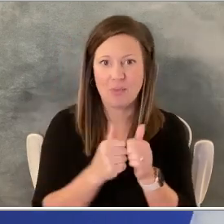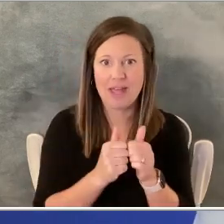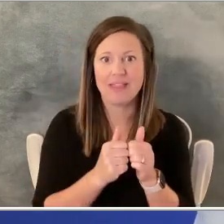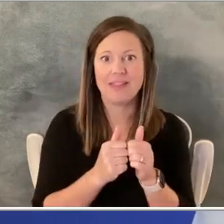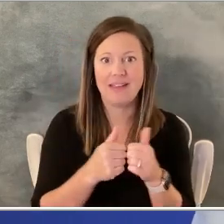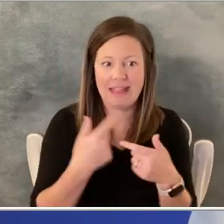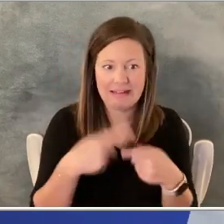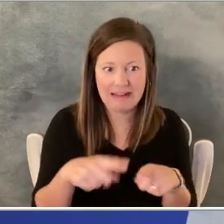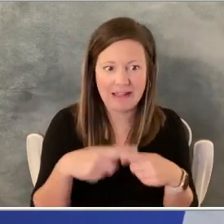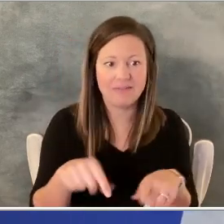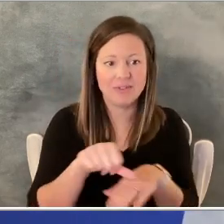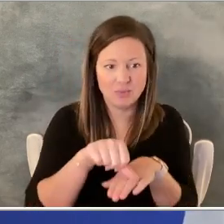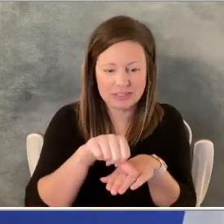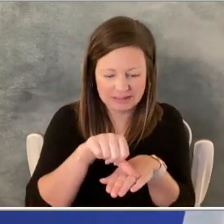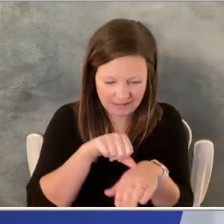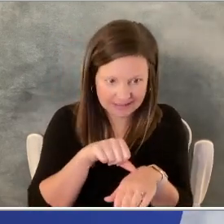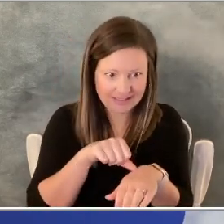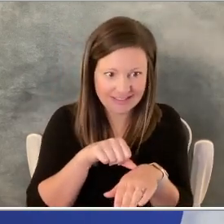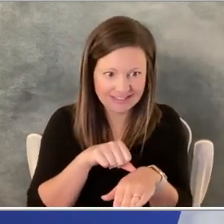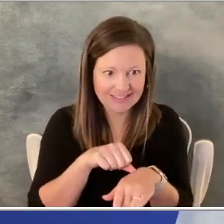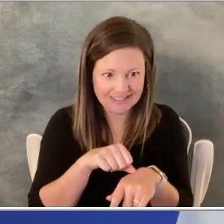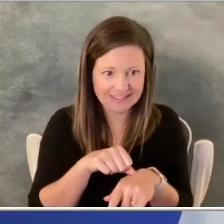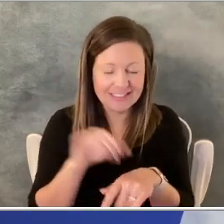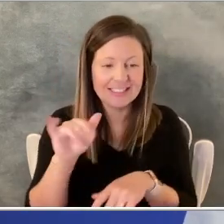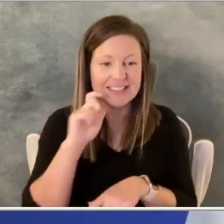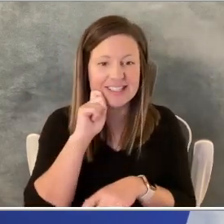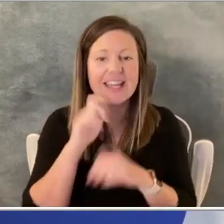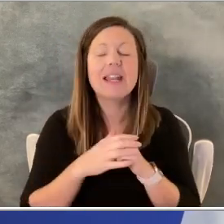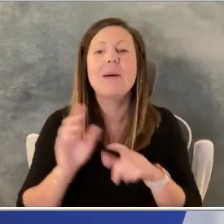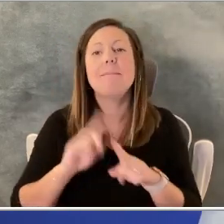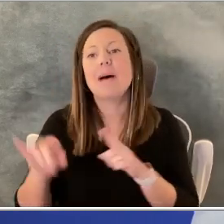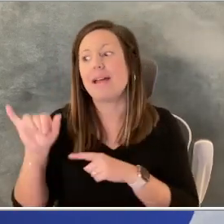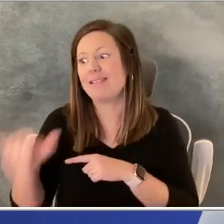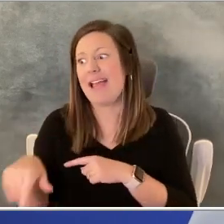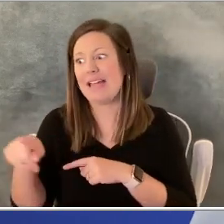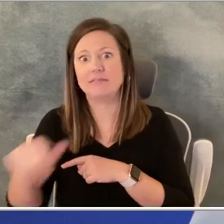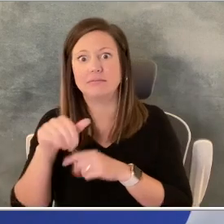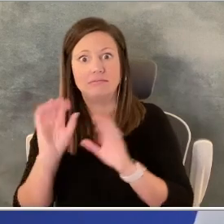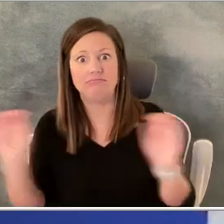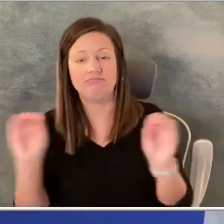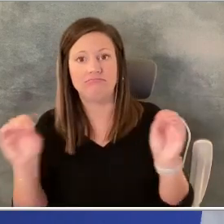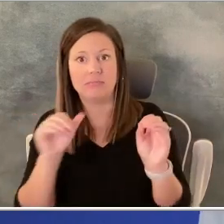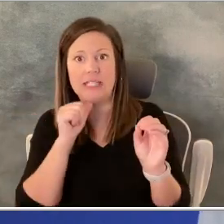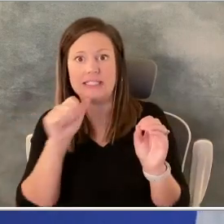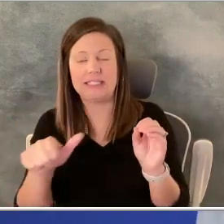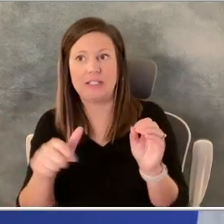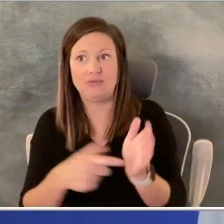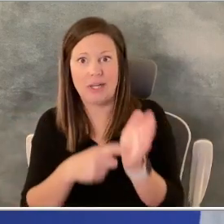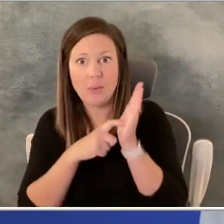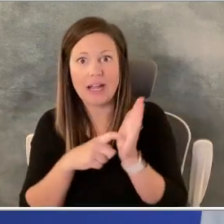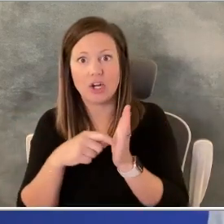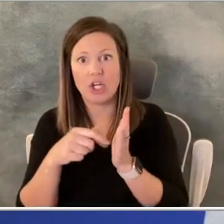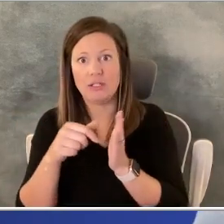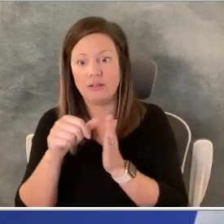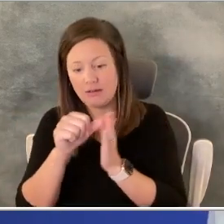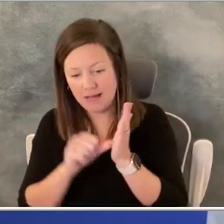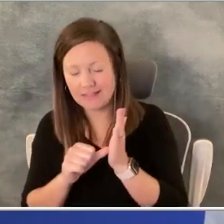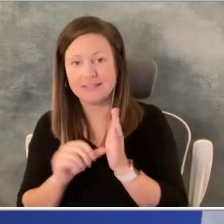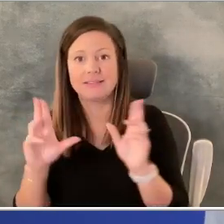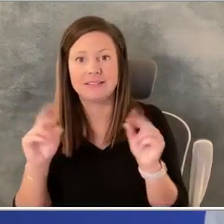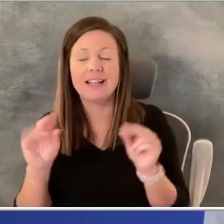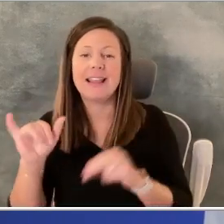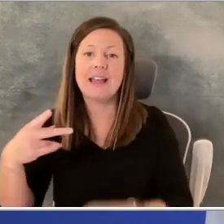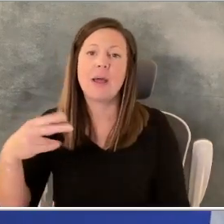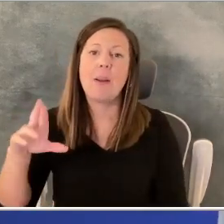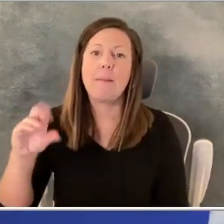make an incision somewhere. Whereas something that's non-invasive, I would probably classify it as a procedure. I think it's just semantics, right? We're